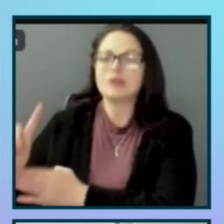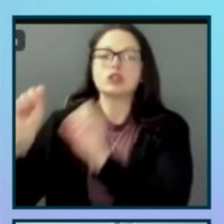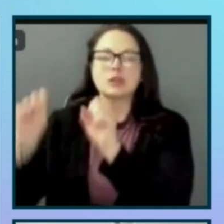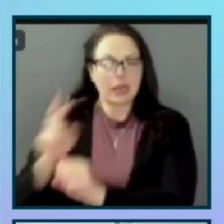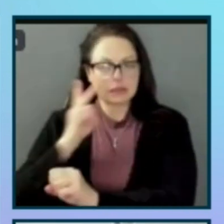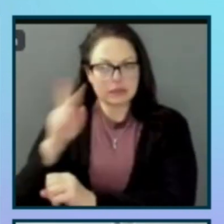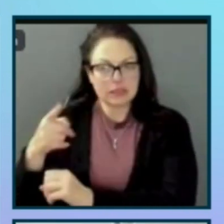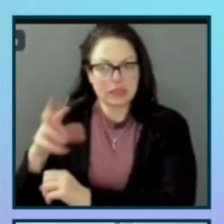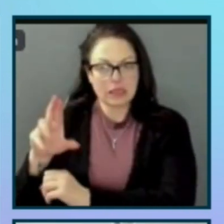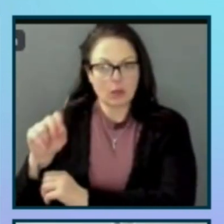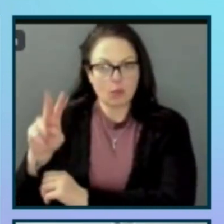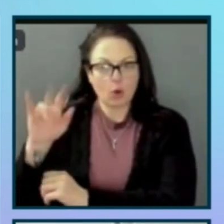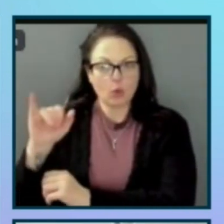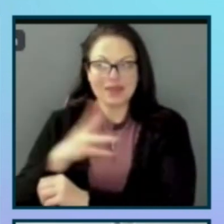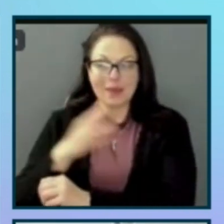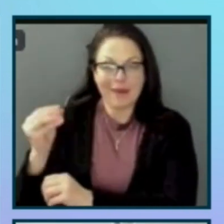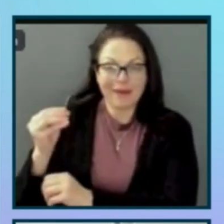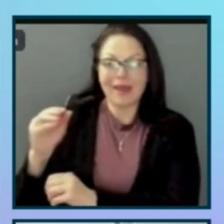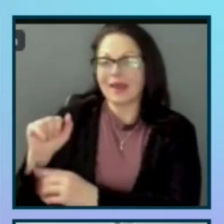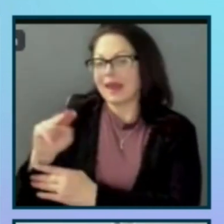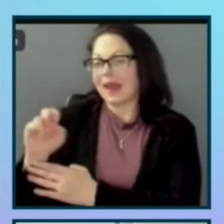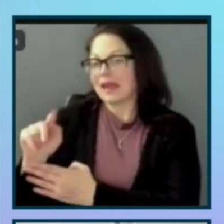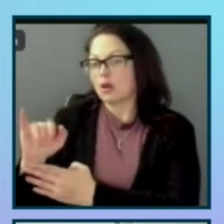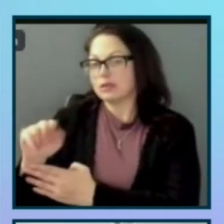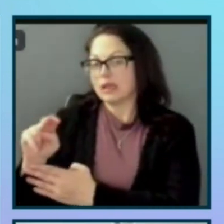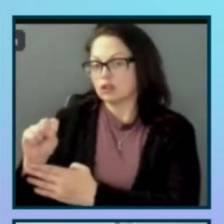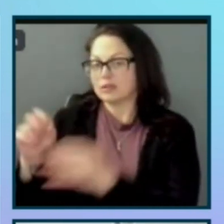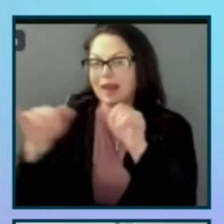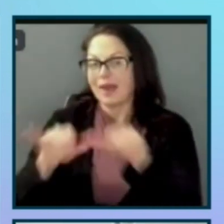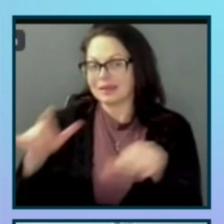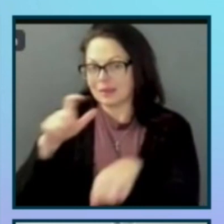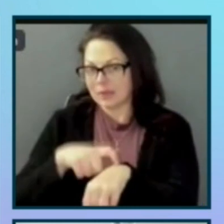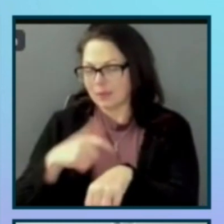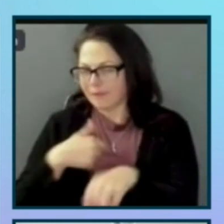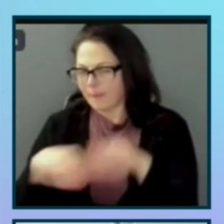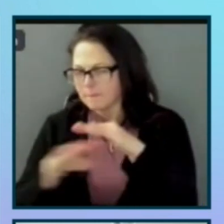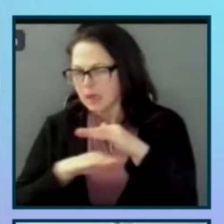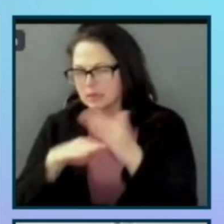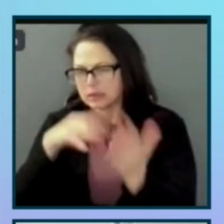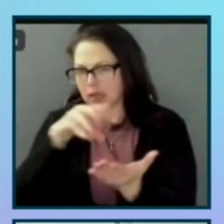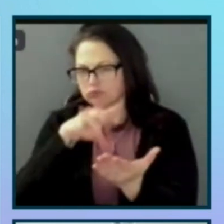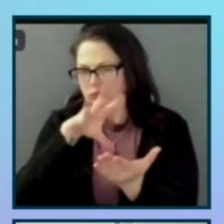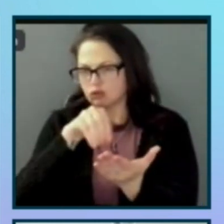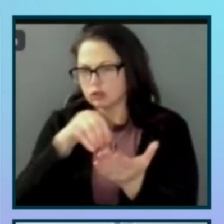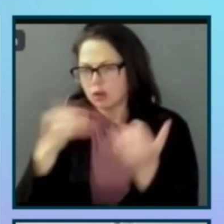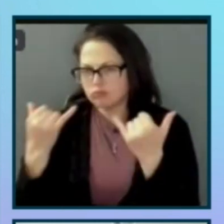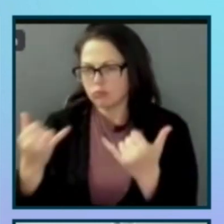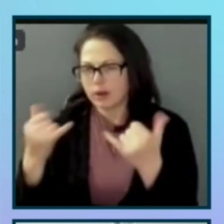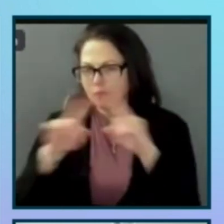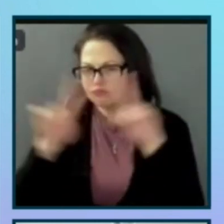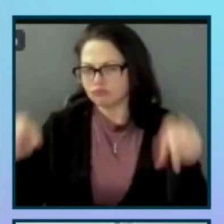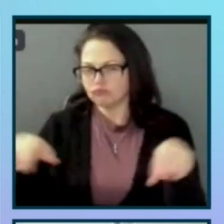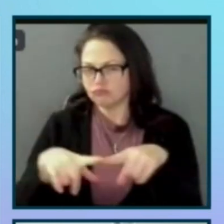the same time. So I have a very basic desktop wireframe screenshot on screen where I marked